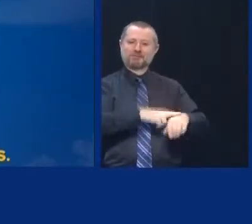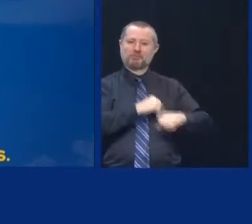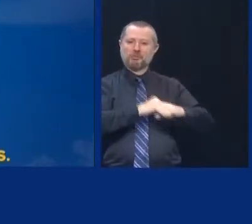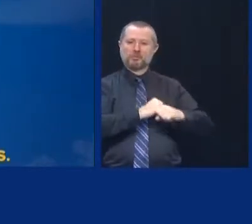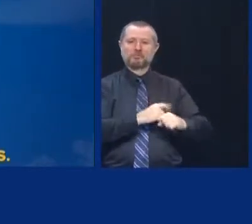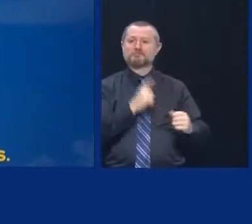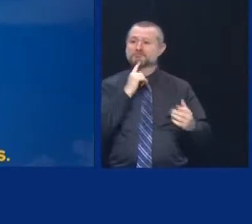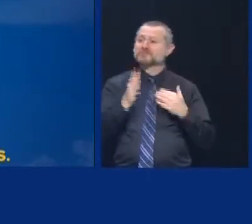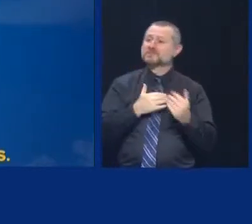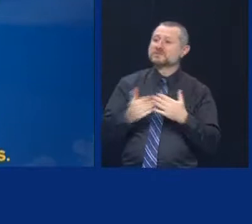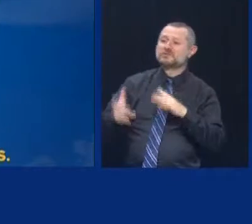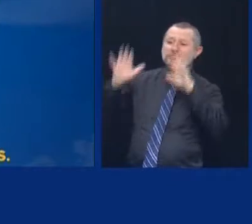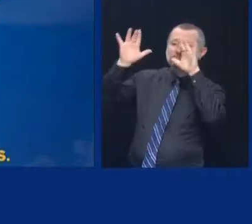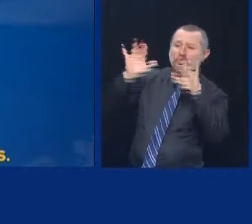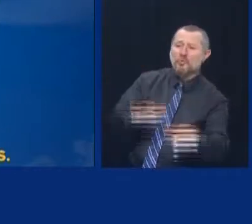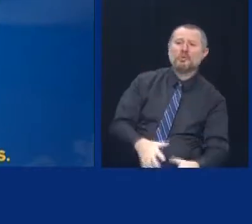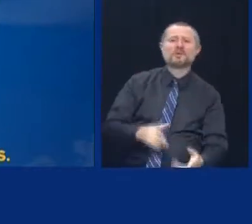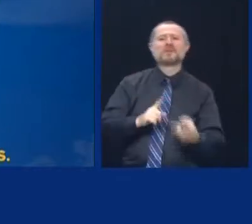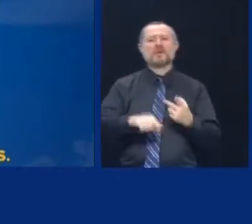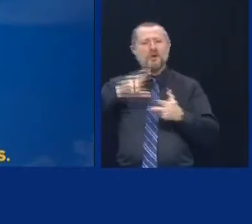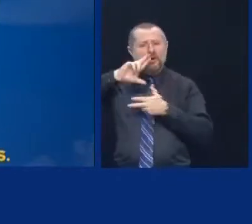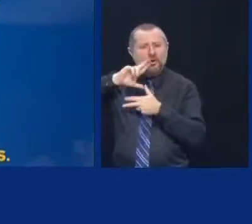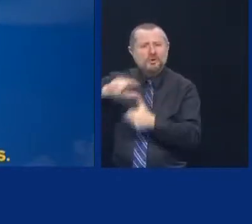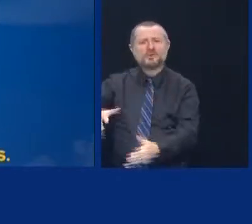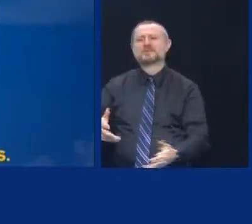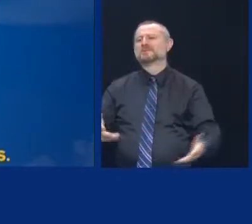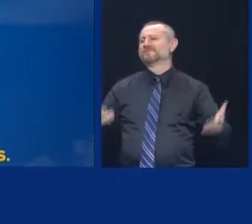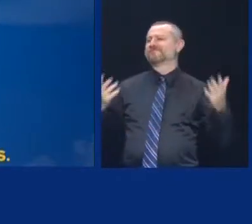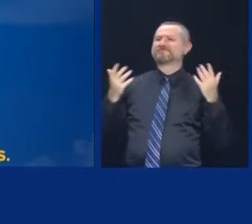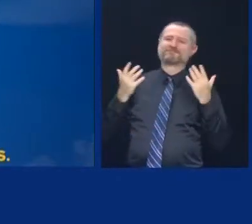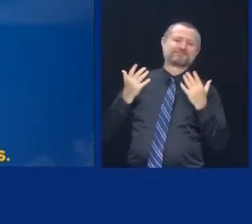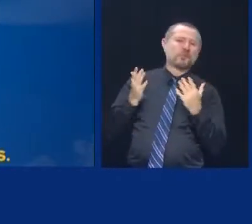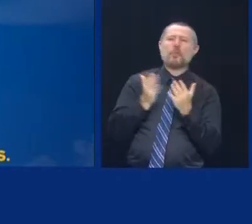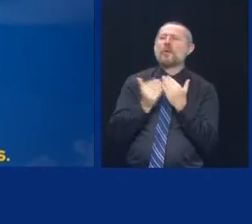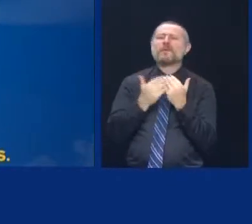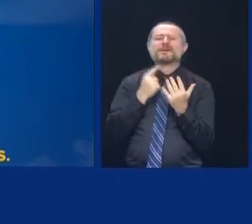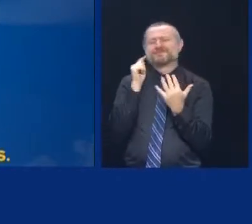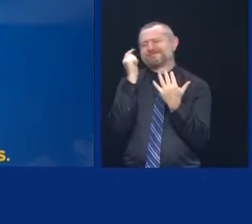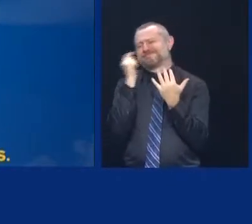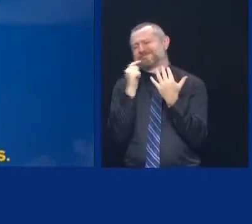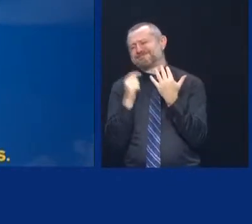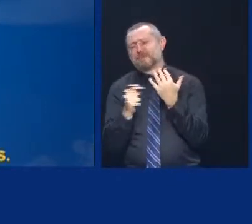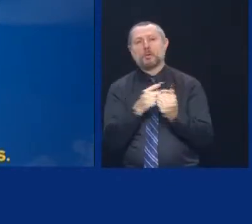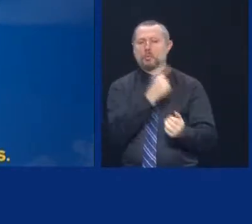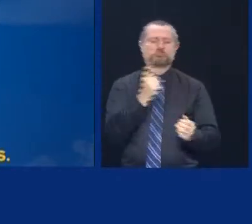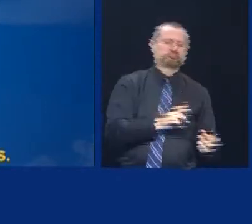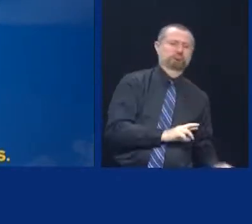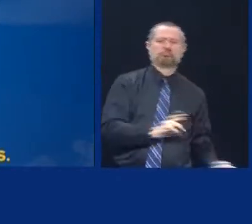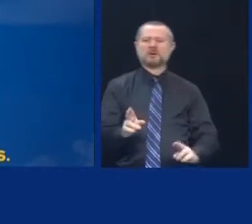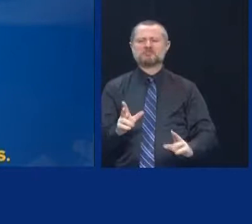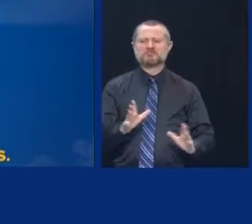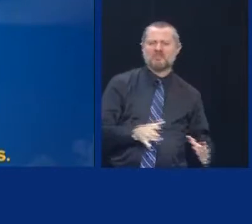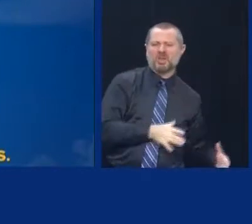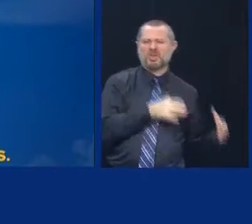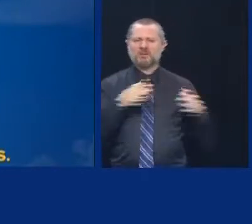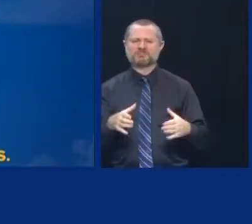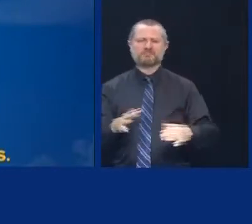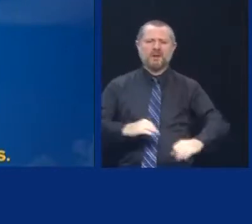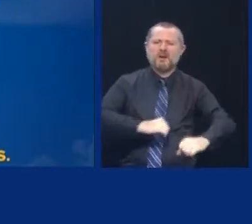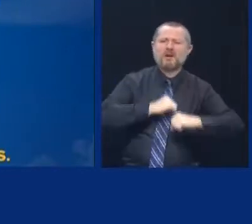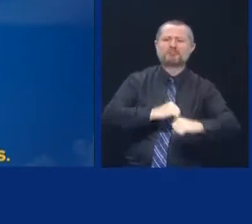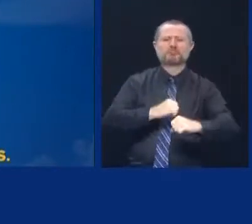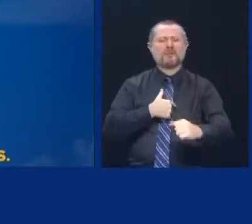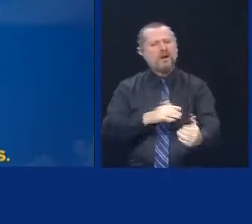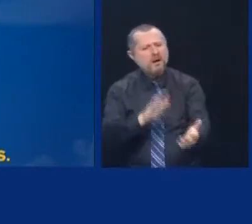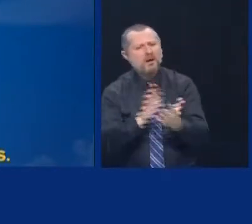Storm Irene or Storm Lee or Superstorm Sandy, whatever it is, they are there. So let's give them